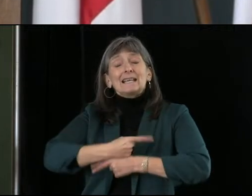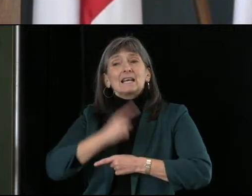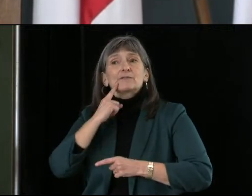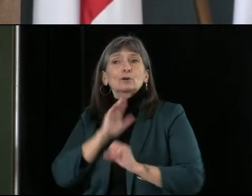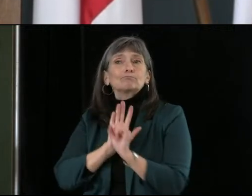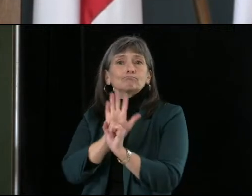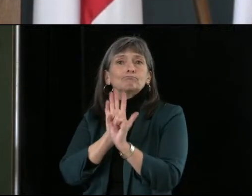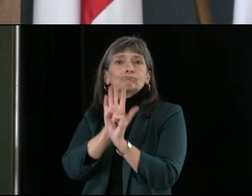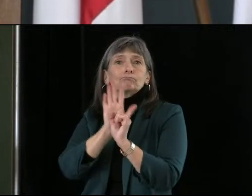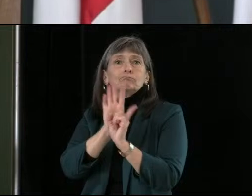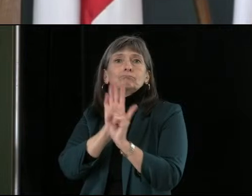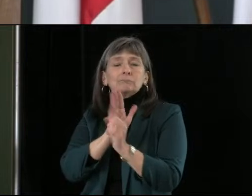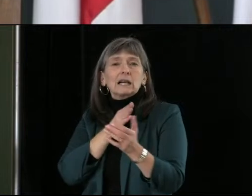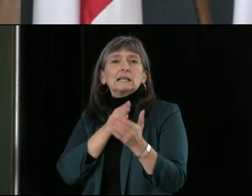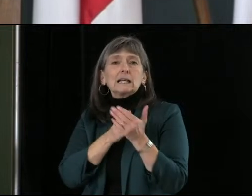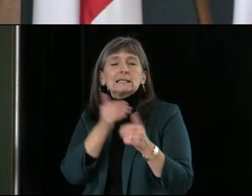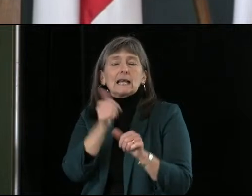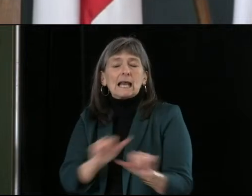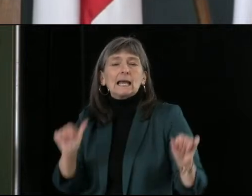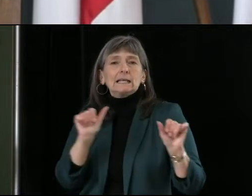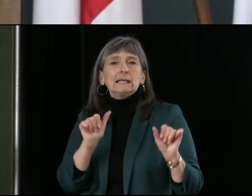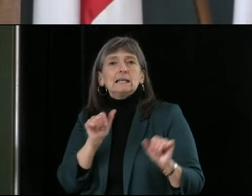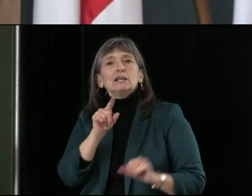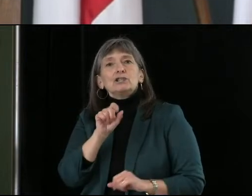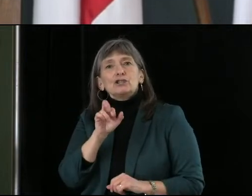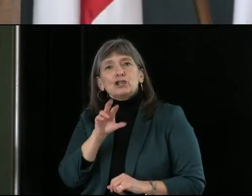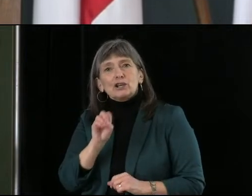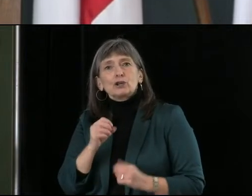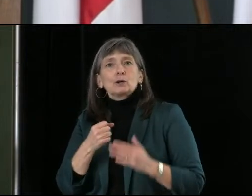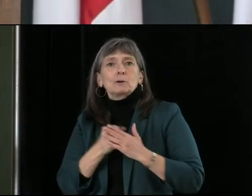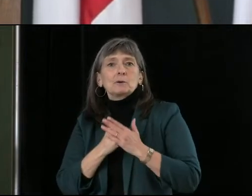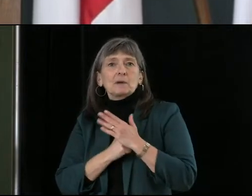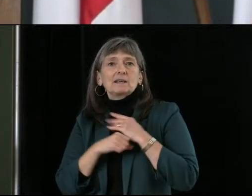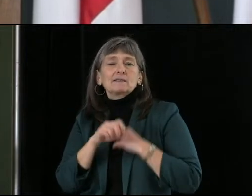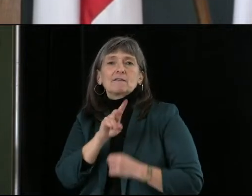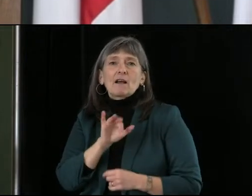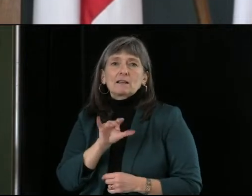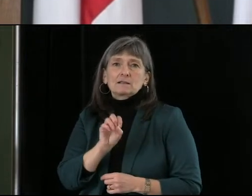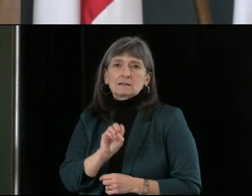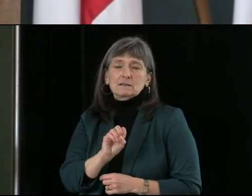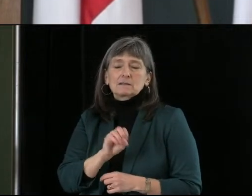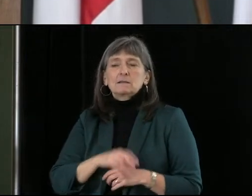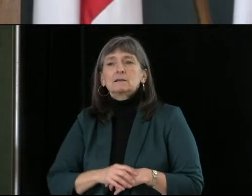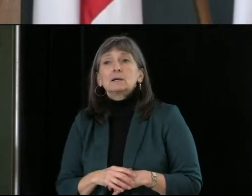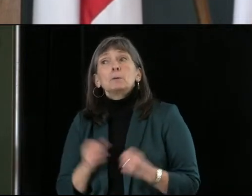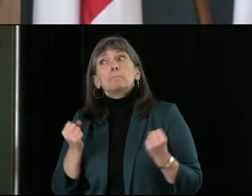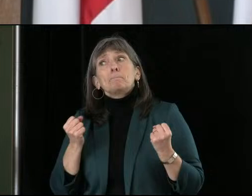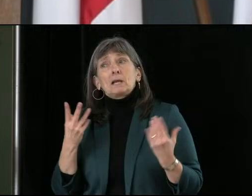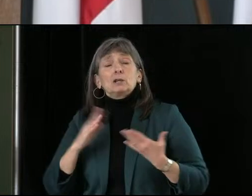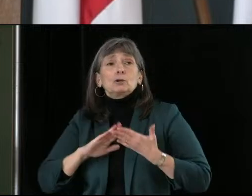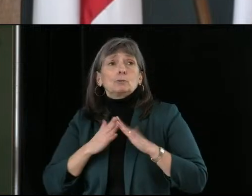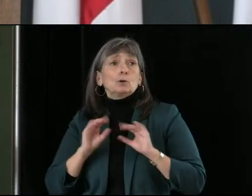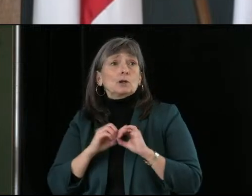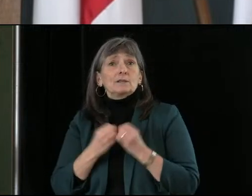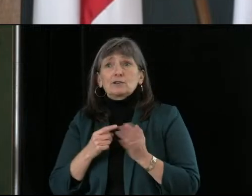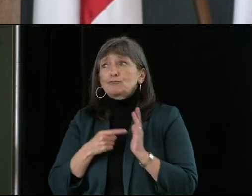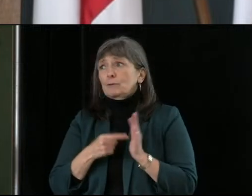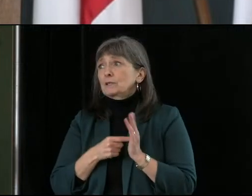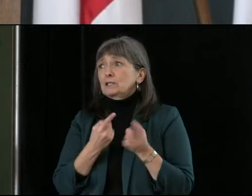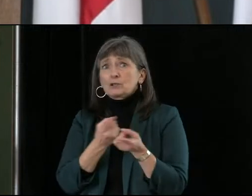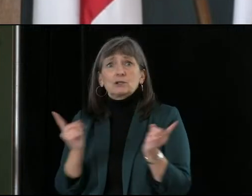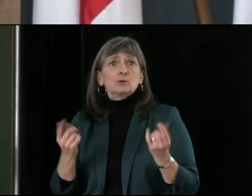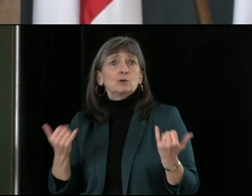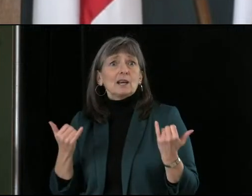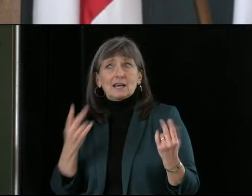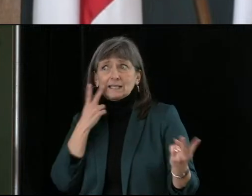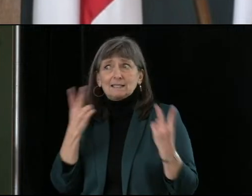activism against gender-based violence. There are many important community groups represented here today, and as I look around the room, I